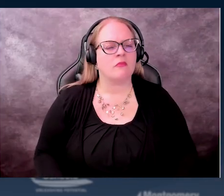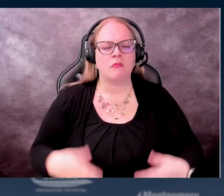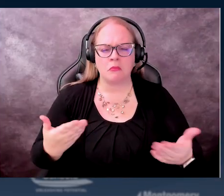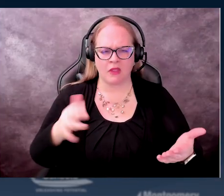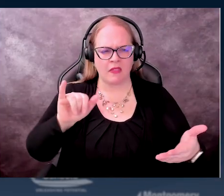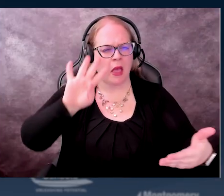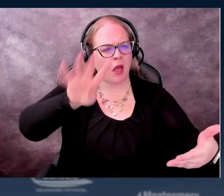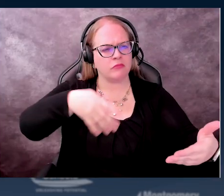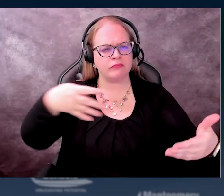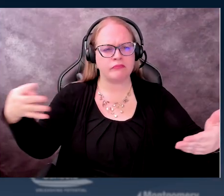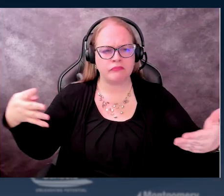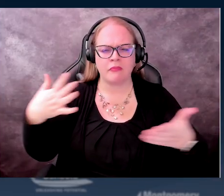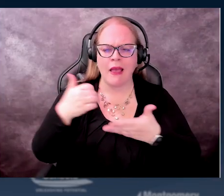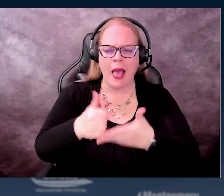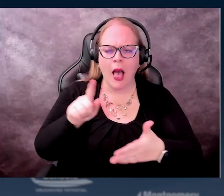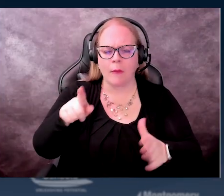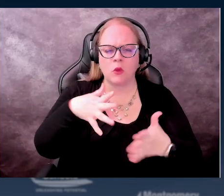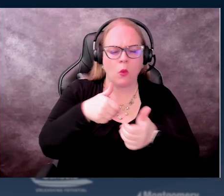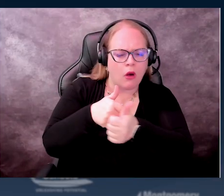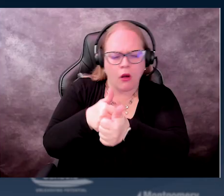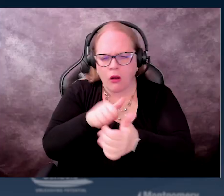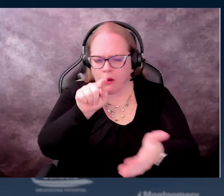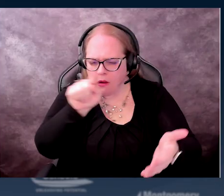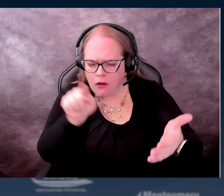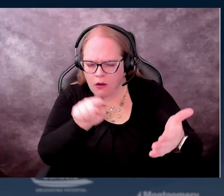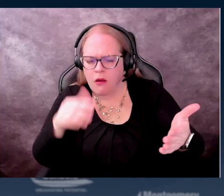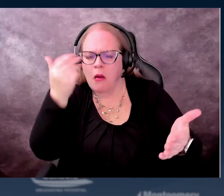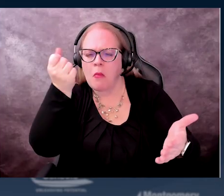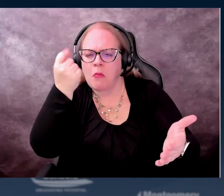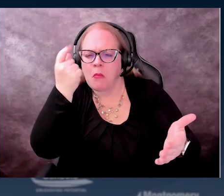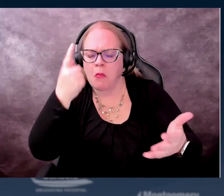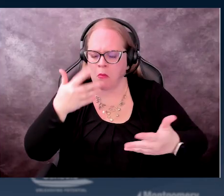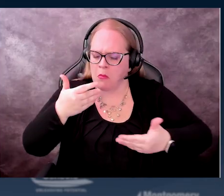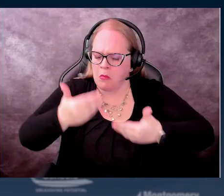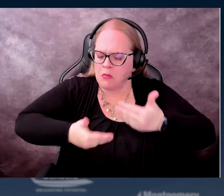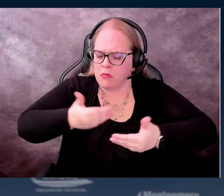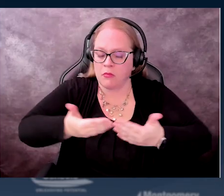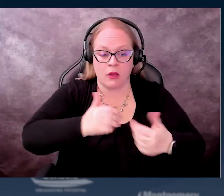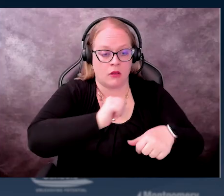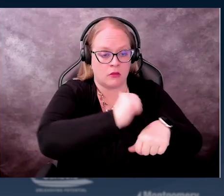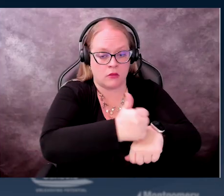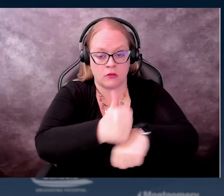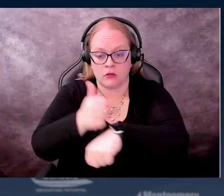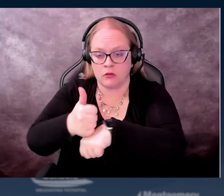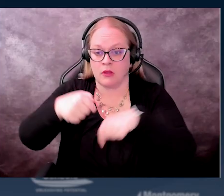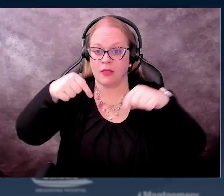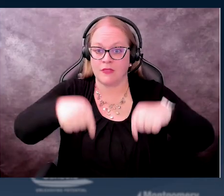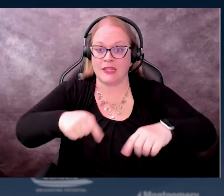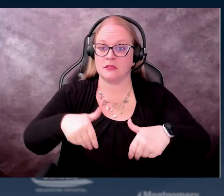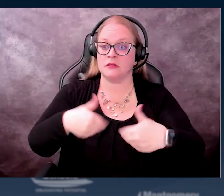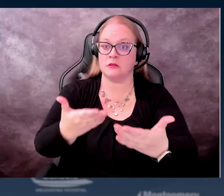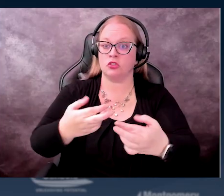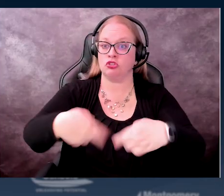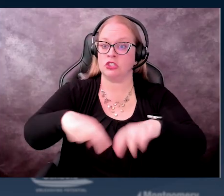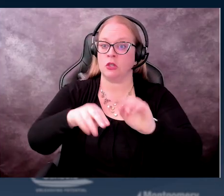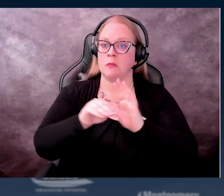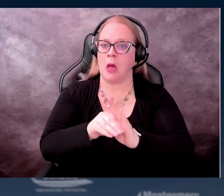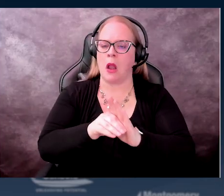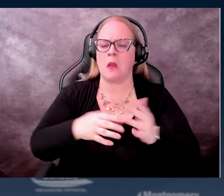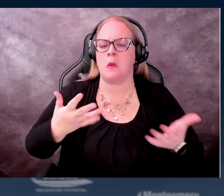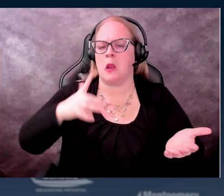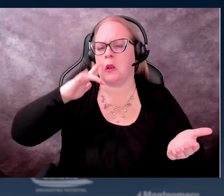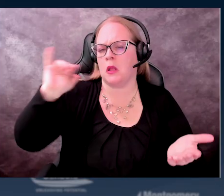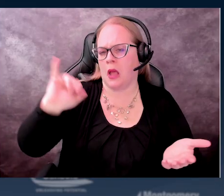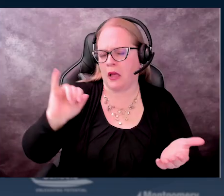will be happening as we implement the proposed regional model. So on the left, you'll find the class of